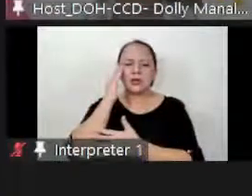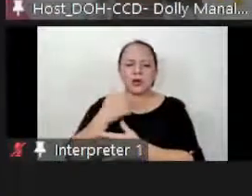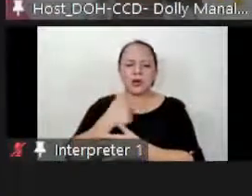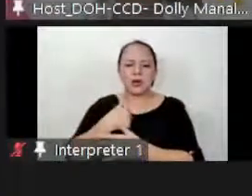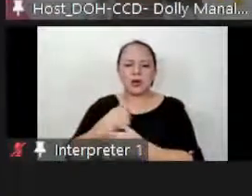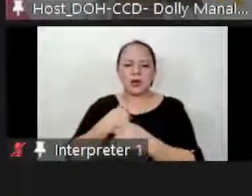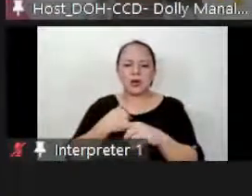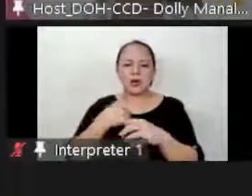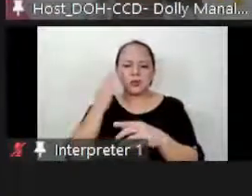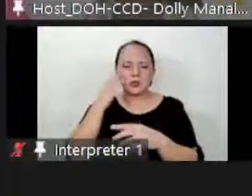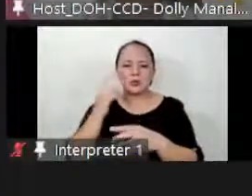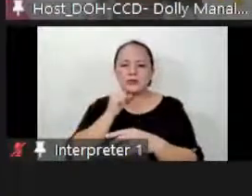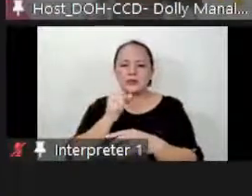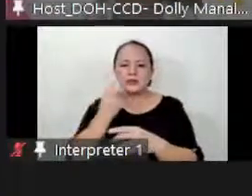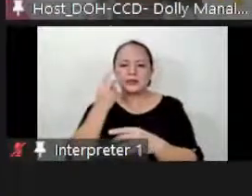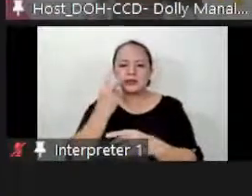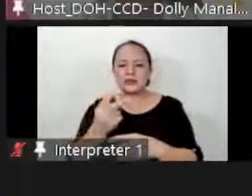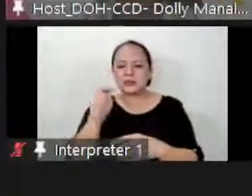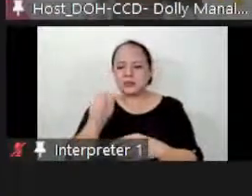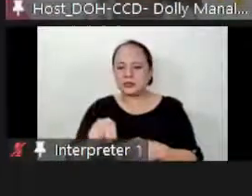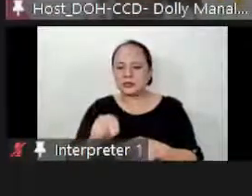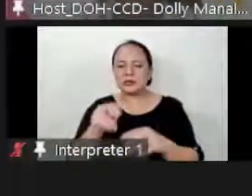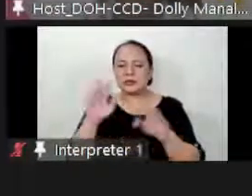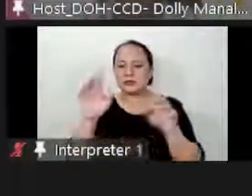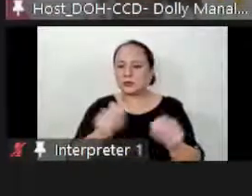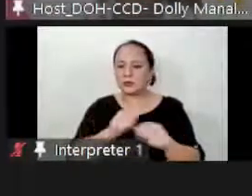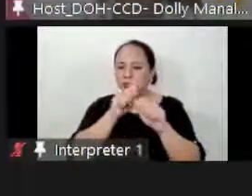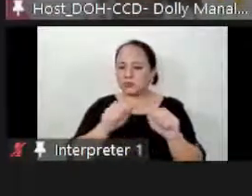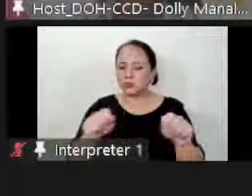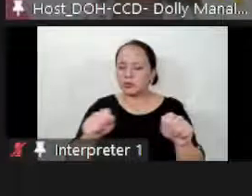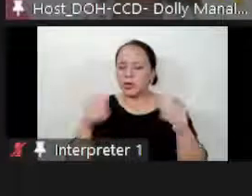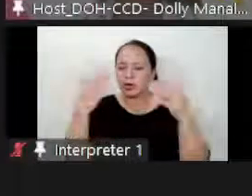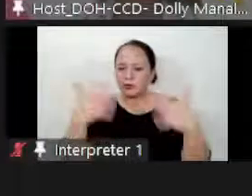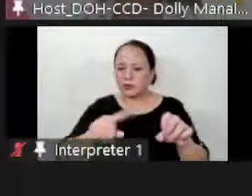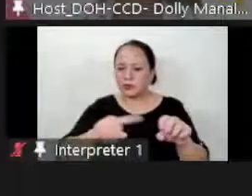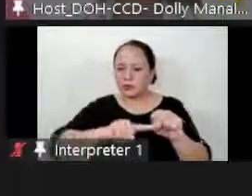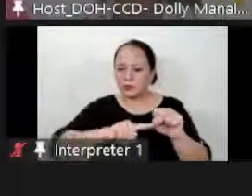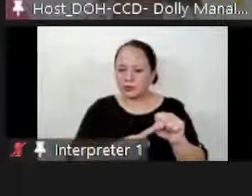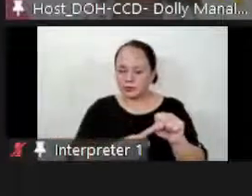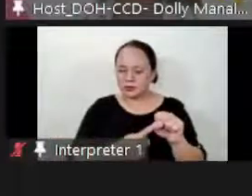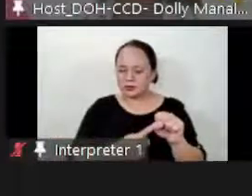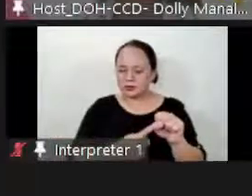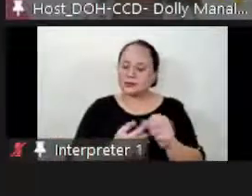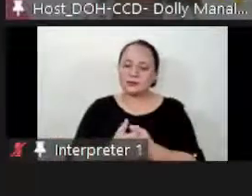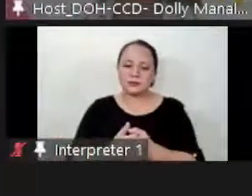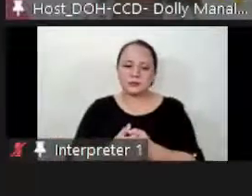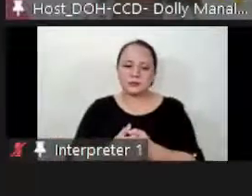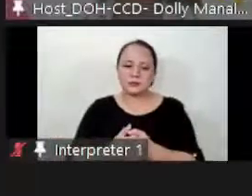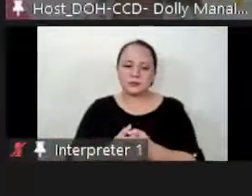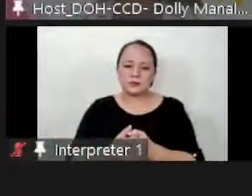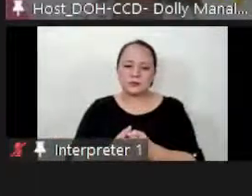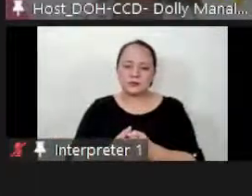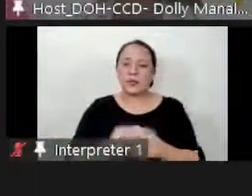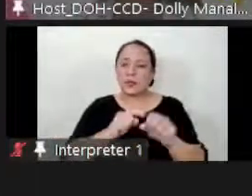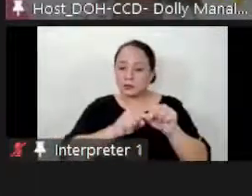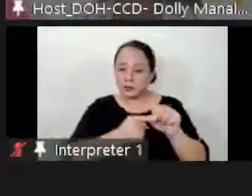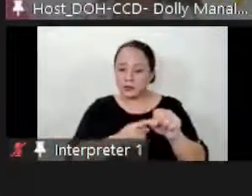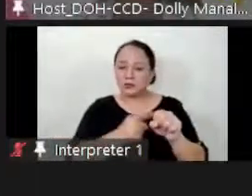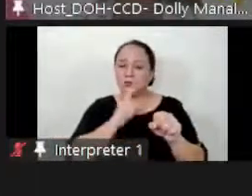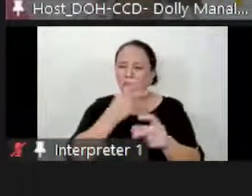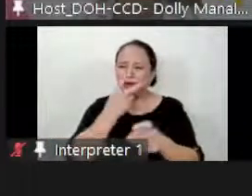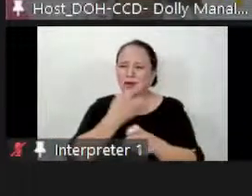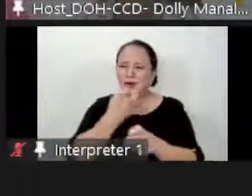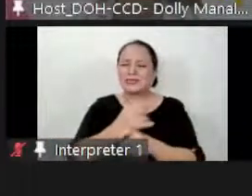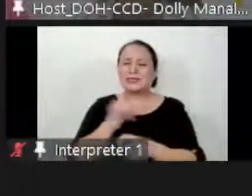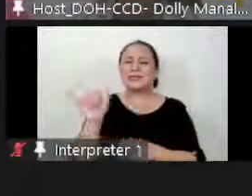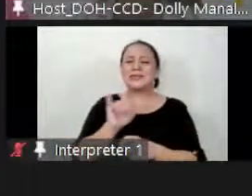they no longer see the need for a conductor after getting started. Starting is usually the hard part, and like a